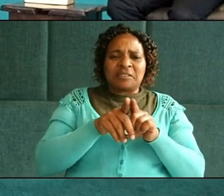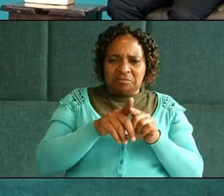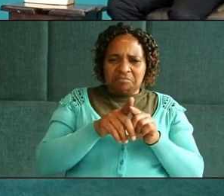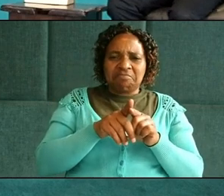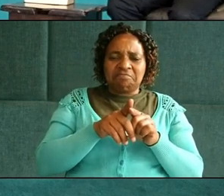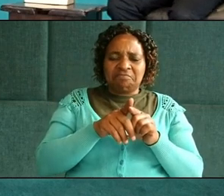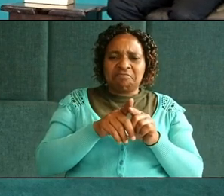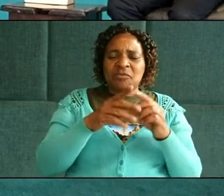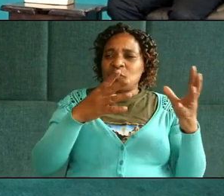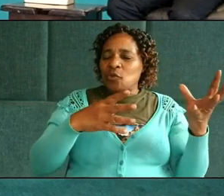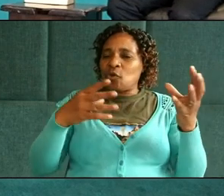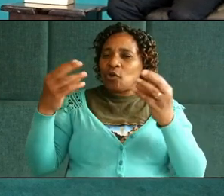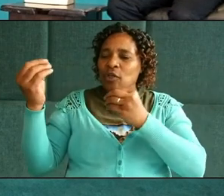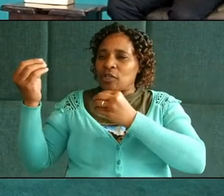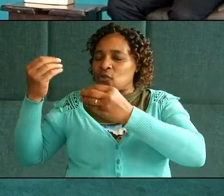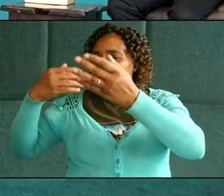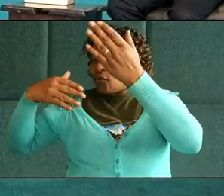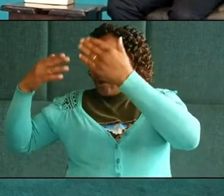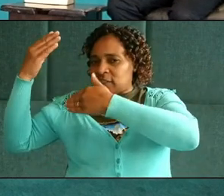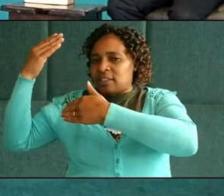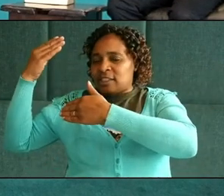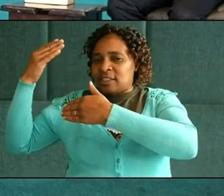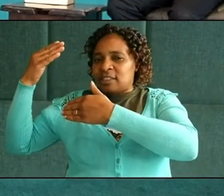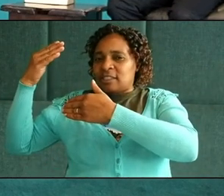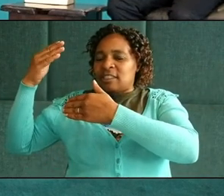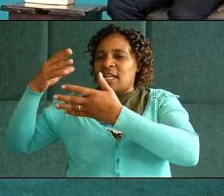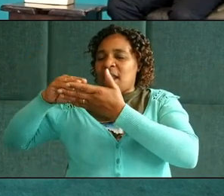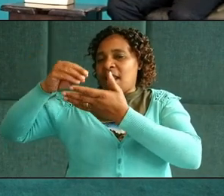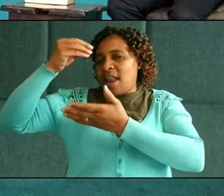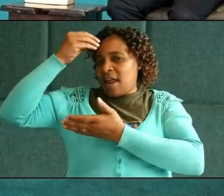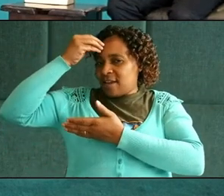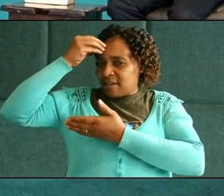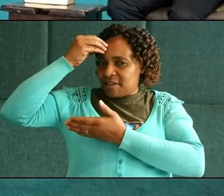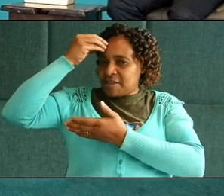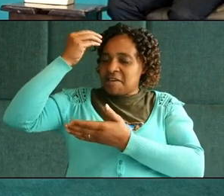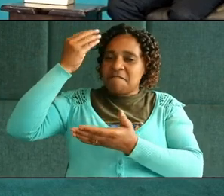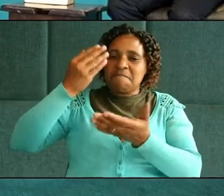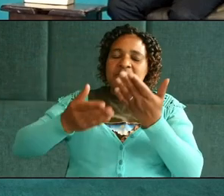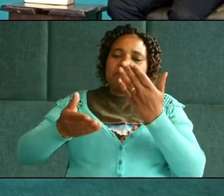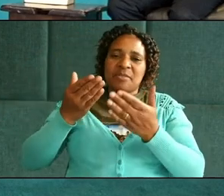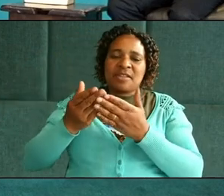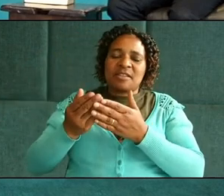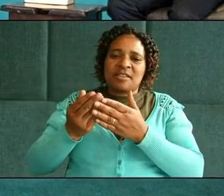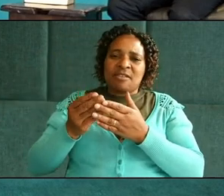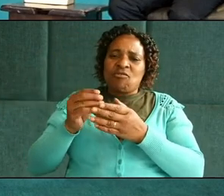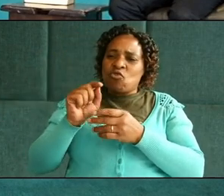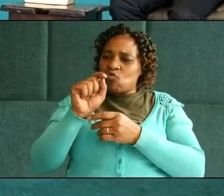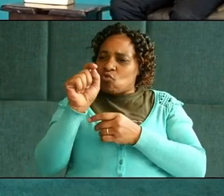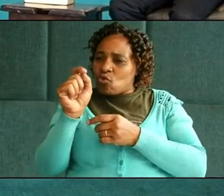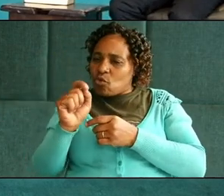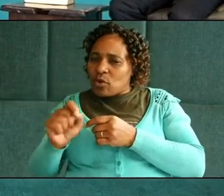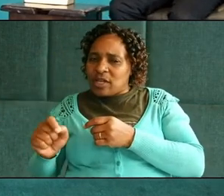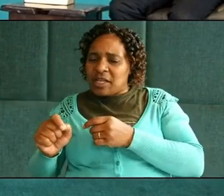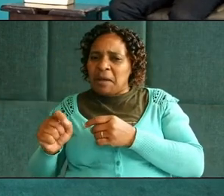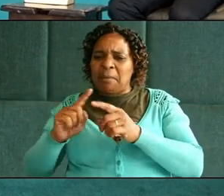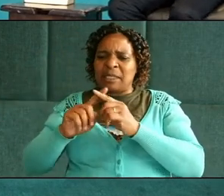It's like going to university and you're learning maybe, let's say, architecture. But you're teaching yourself all by yourself,